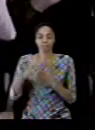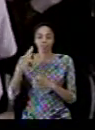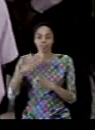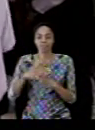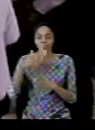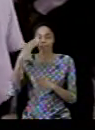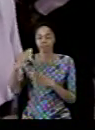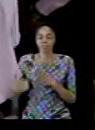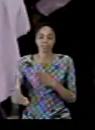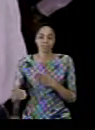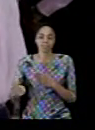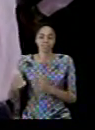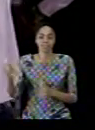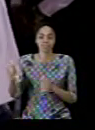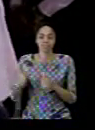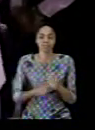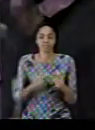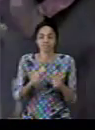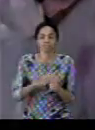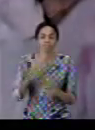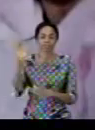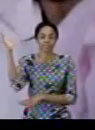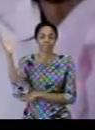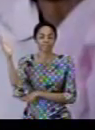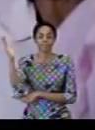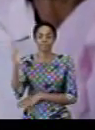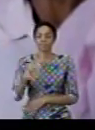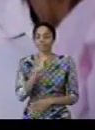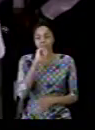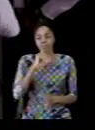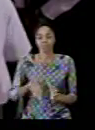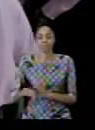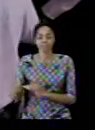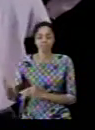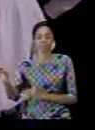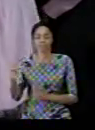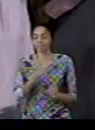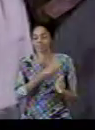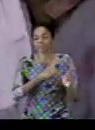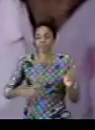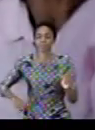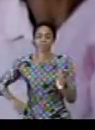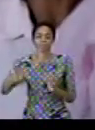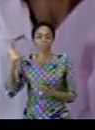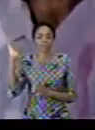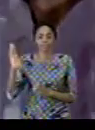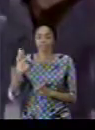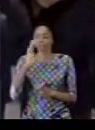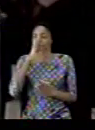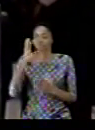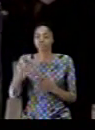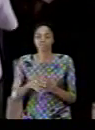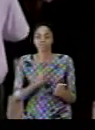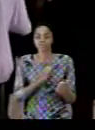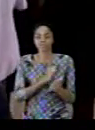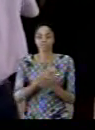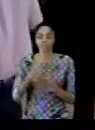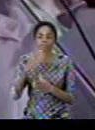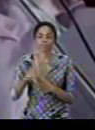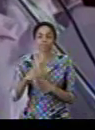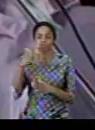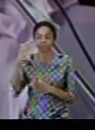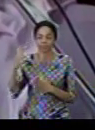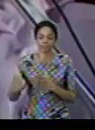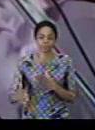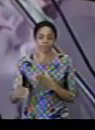Wom wom la wo, wom wom la wo, pata pata fatu, igitolu agbe.